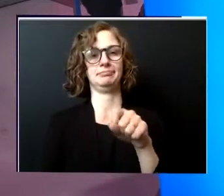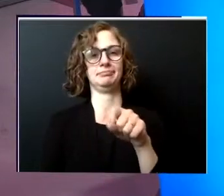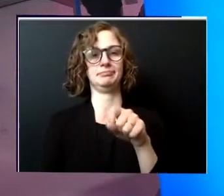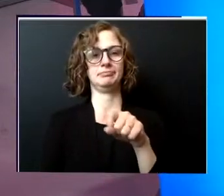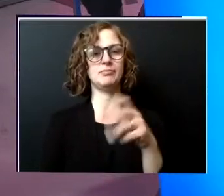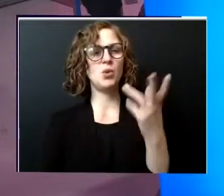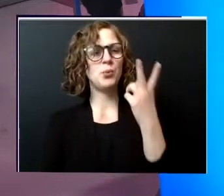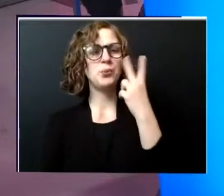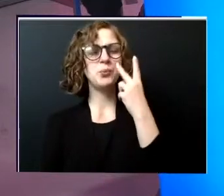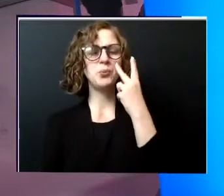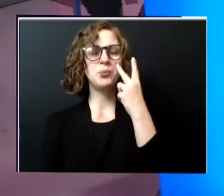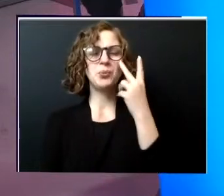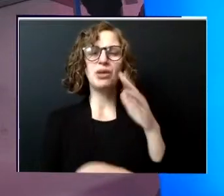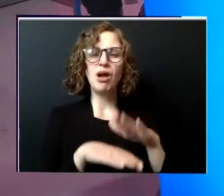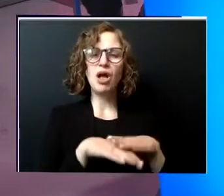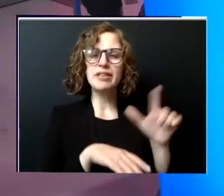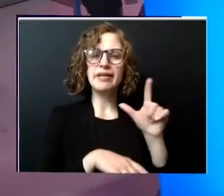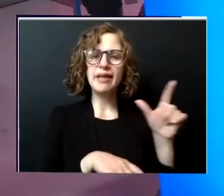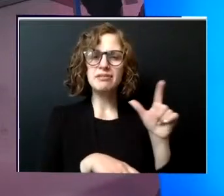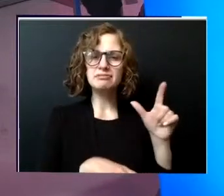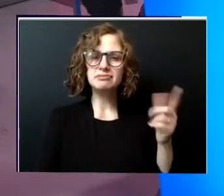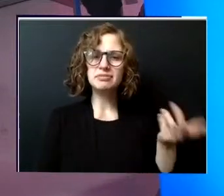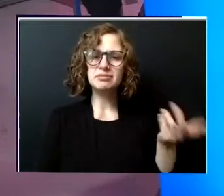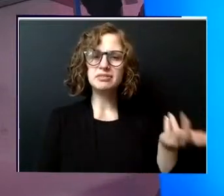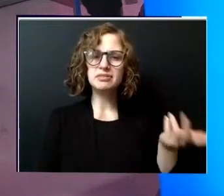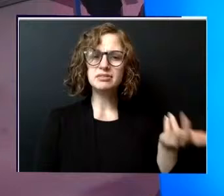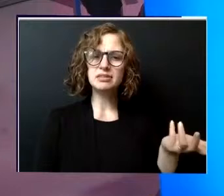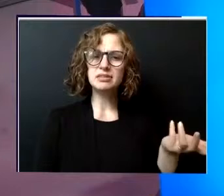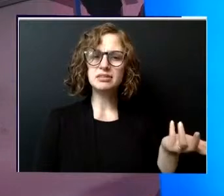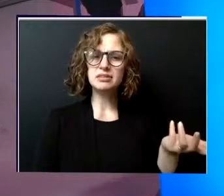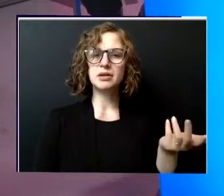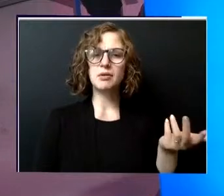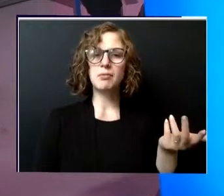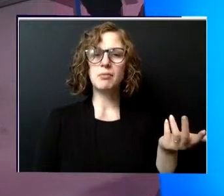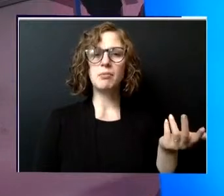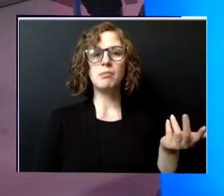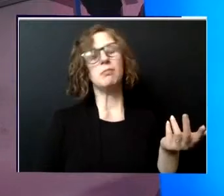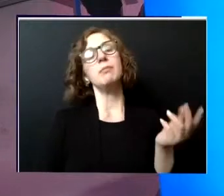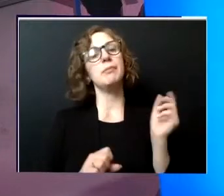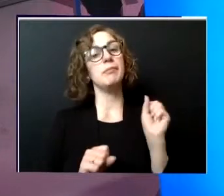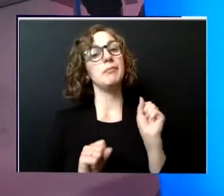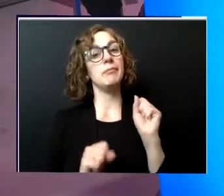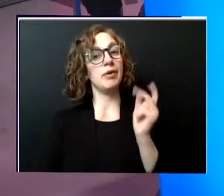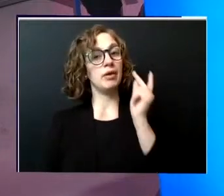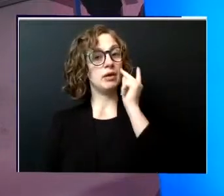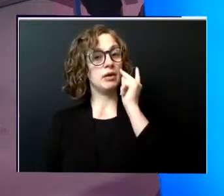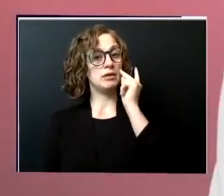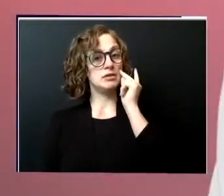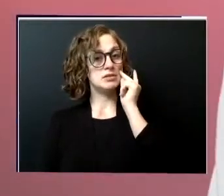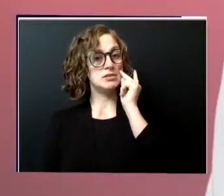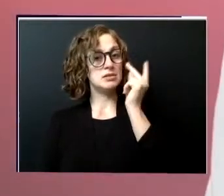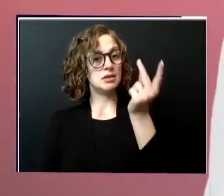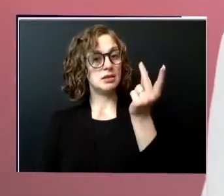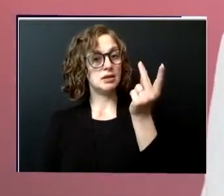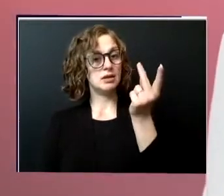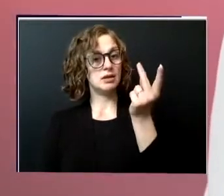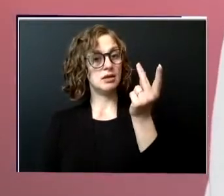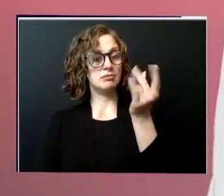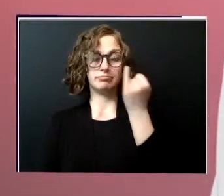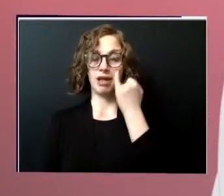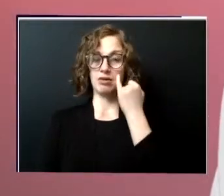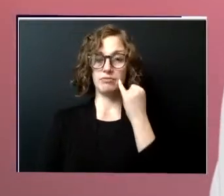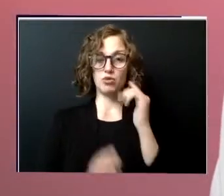left in that image? So you see that if you compare the 2, you see that there's